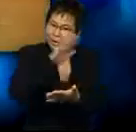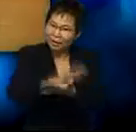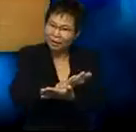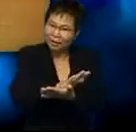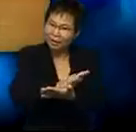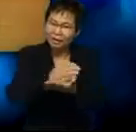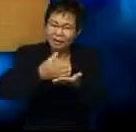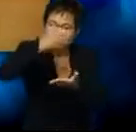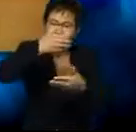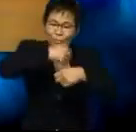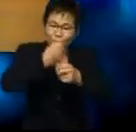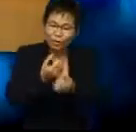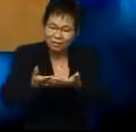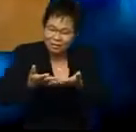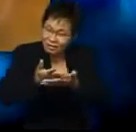sieve.